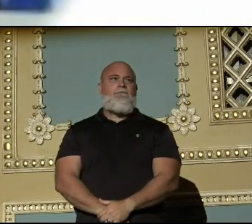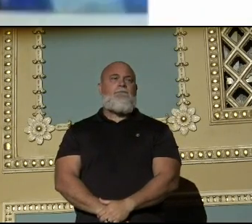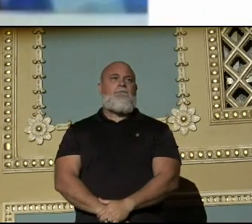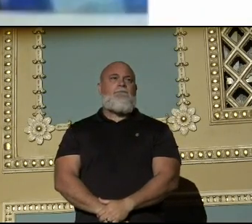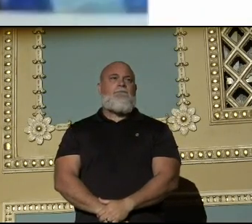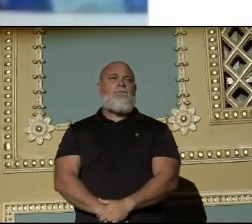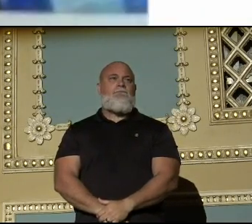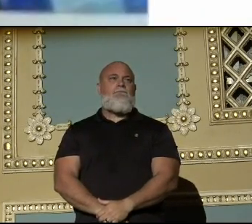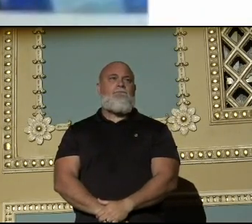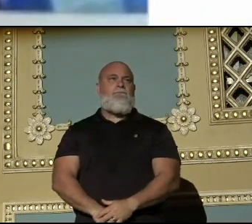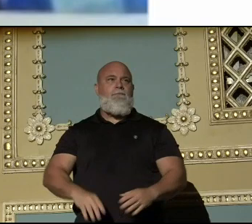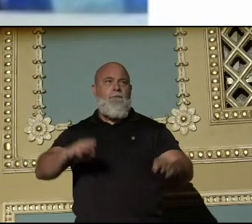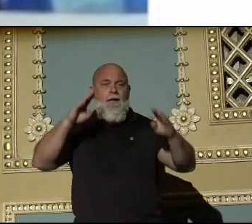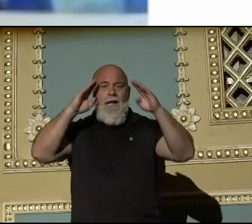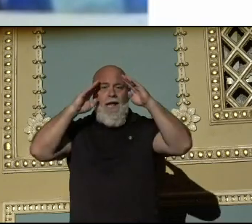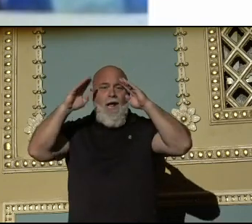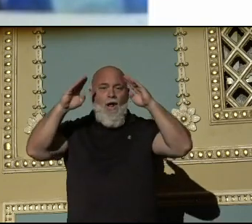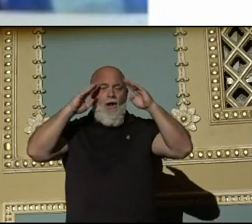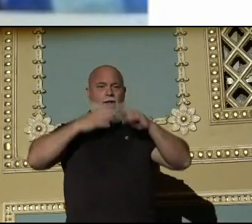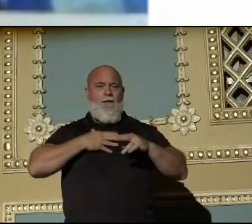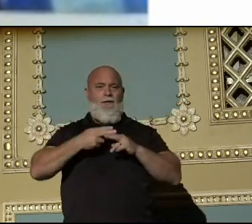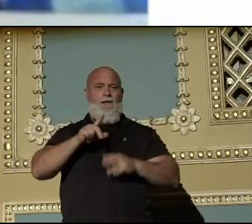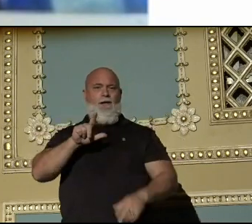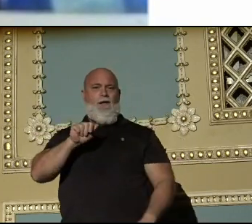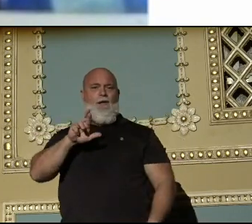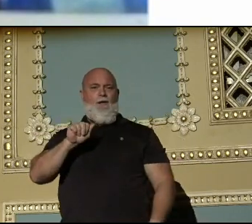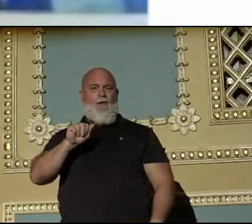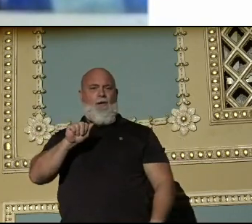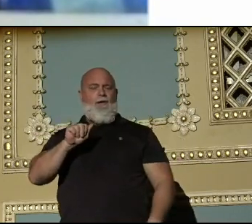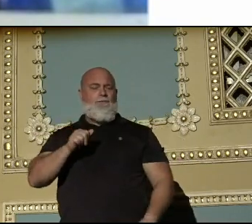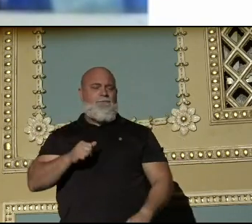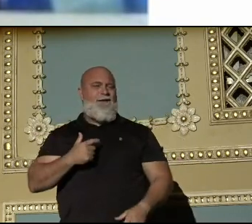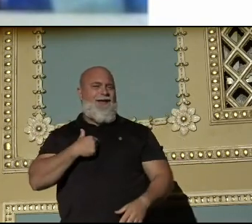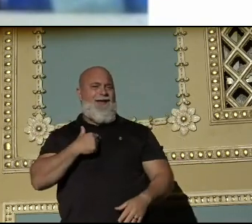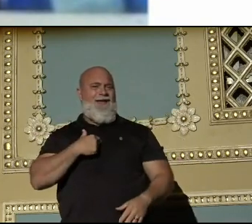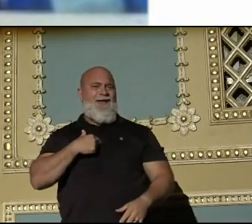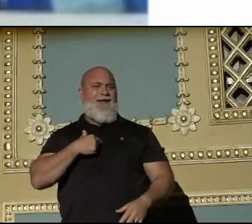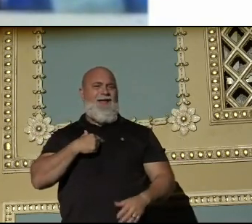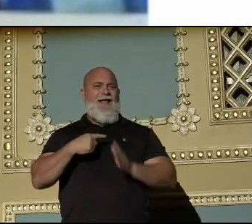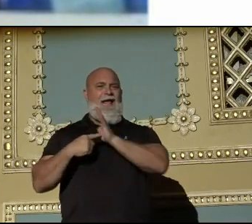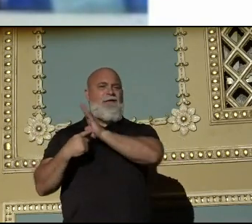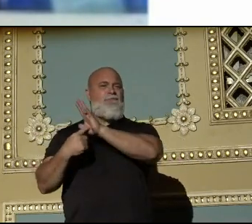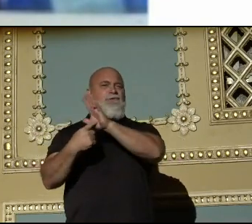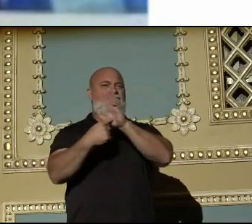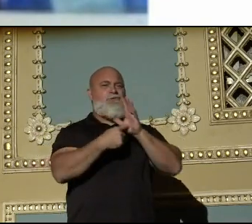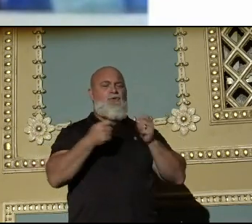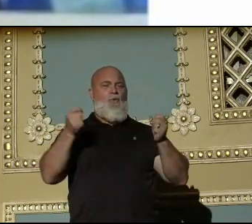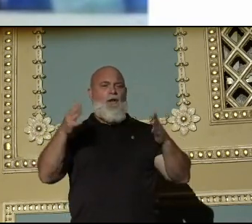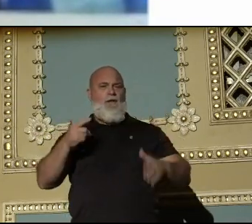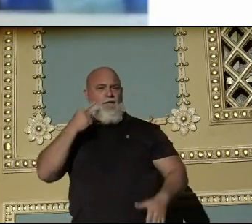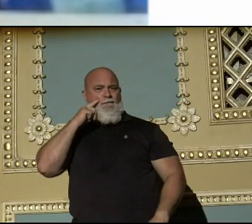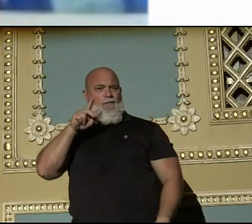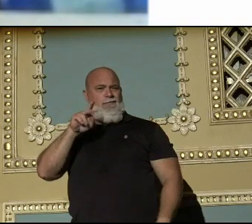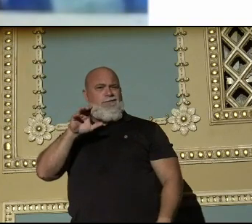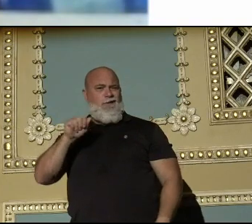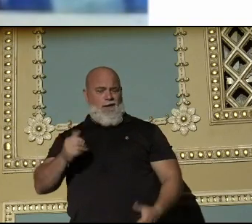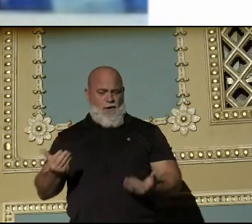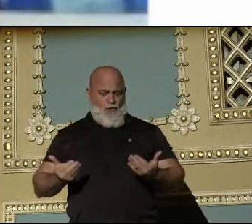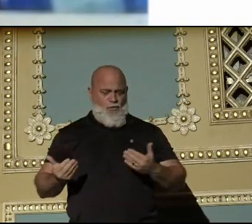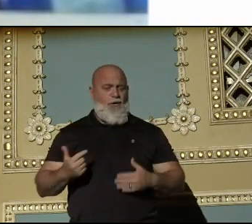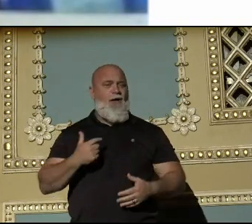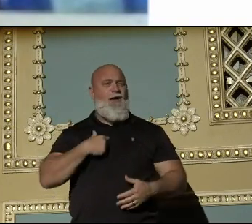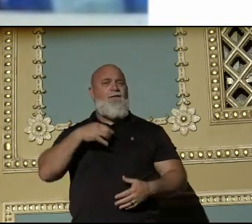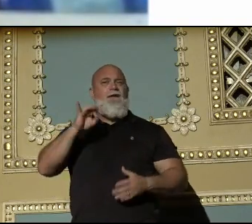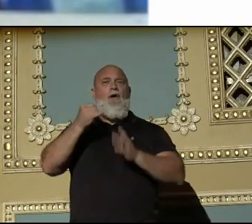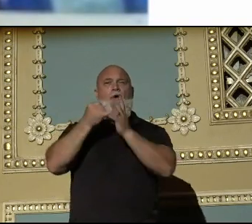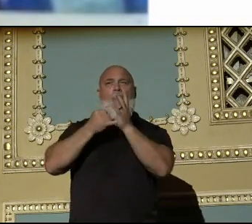Hello everyone, my name is Laura Ruprecht, and I am the Exhibitions Coordinator for the Paramount Center for the Arts. I find artists that are